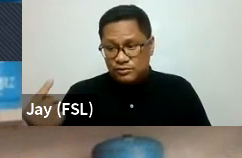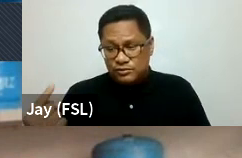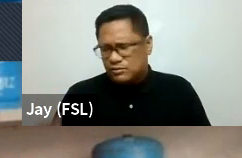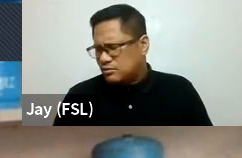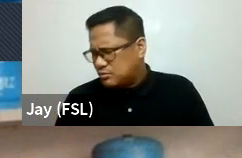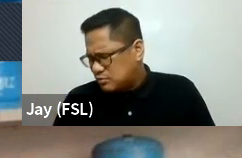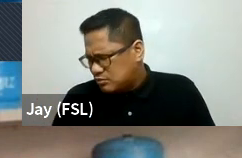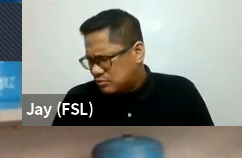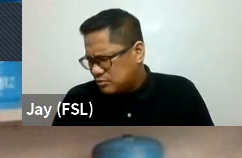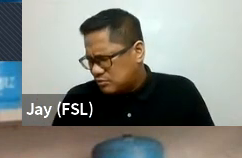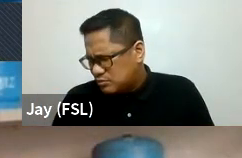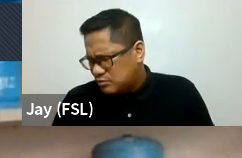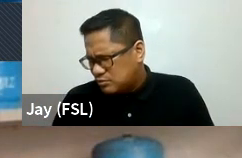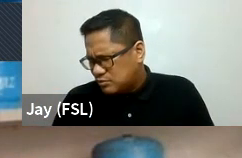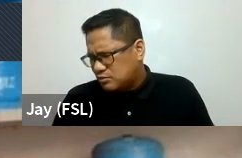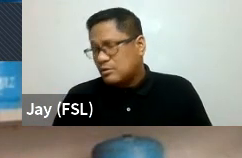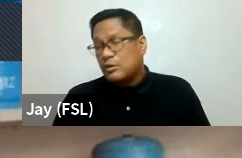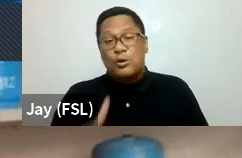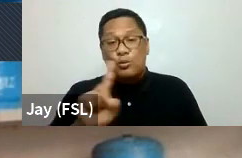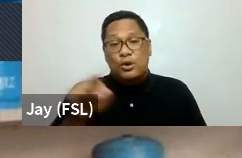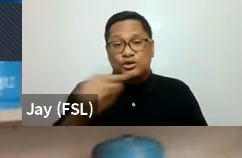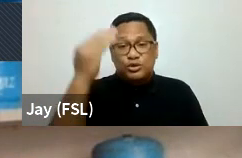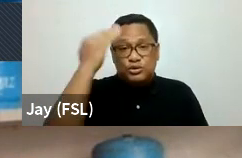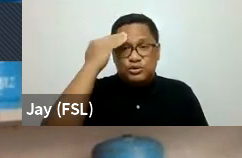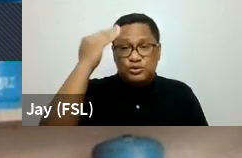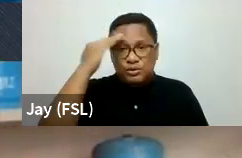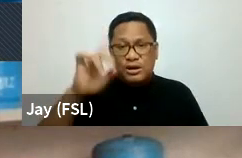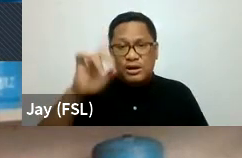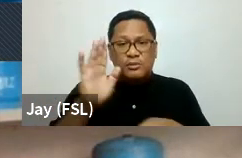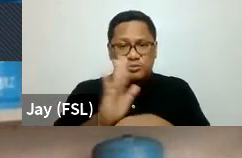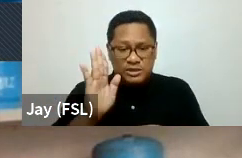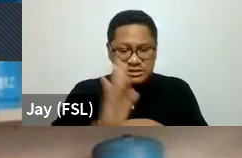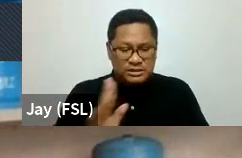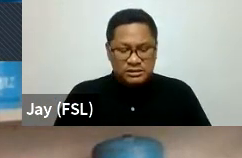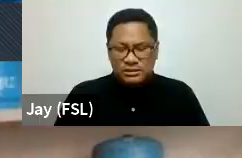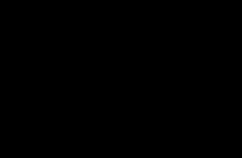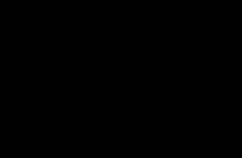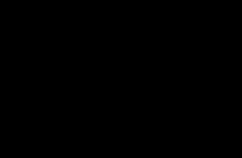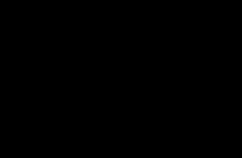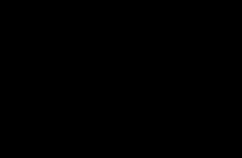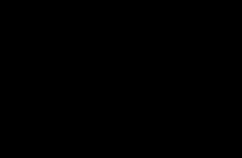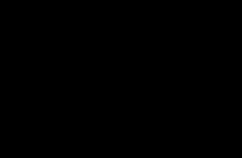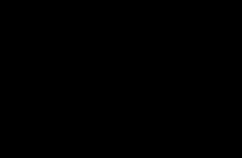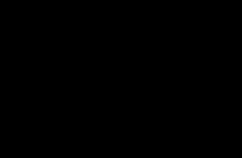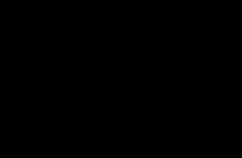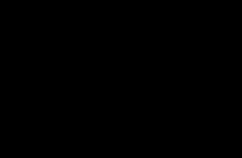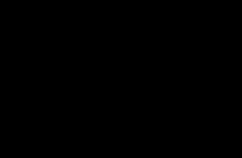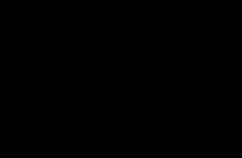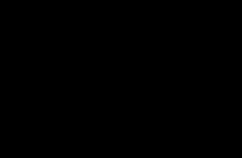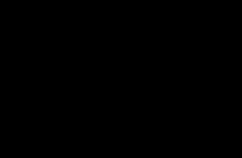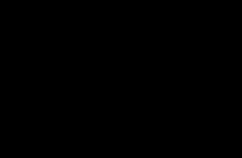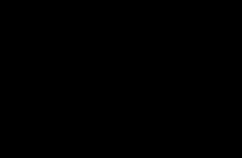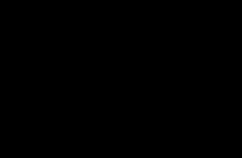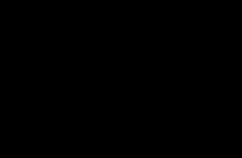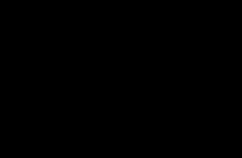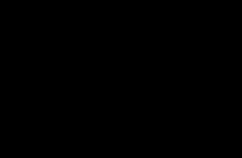really know about business? Ayan. I'll stop my sharing now.